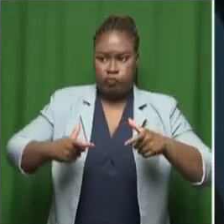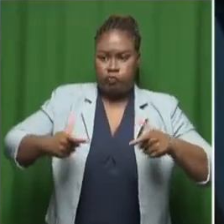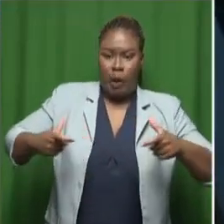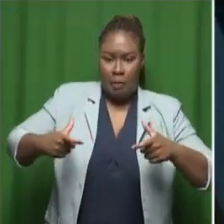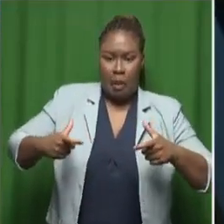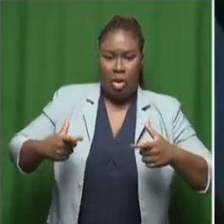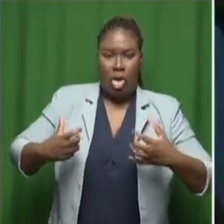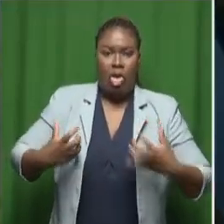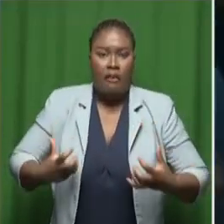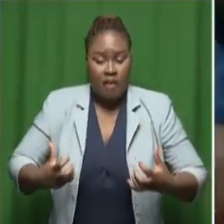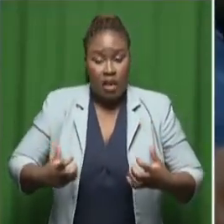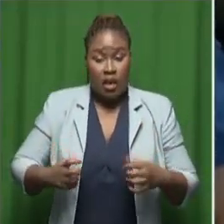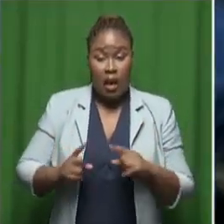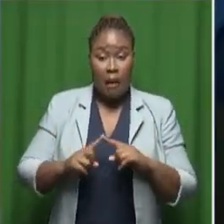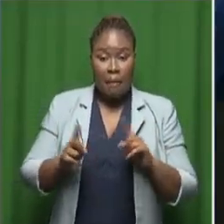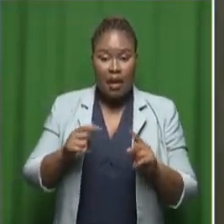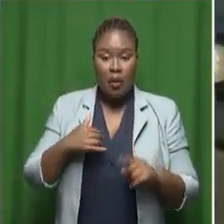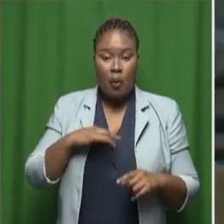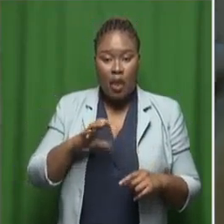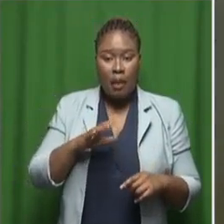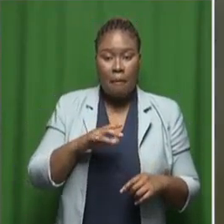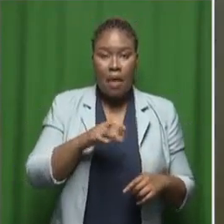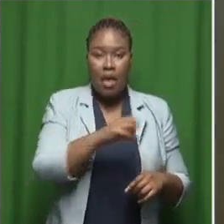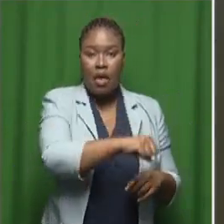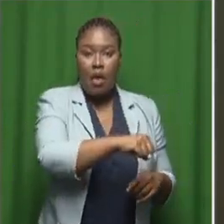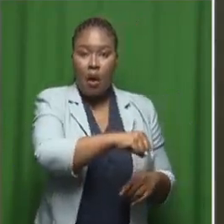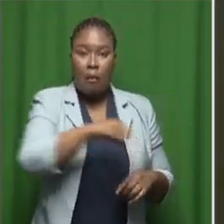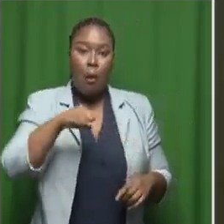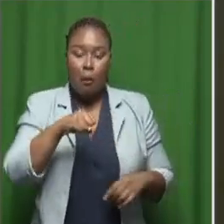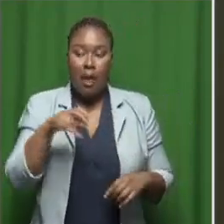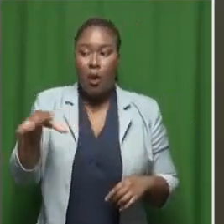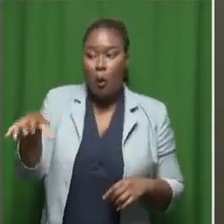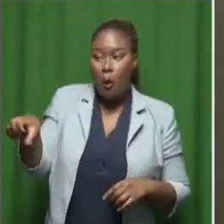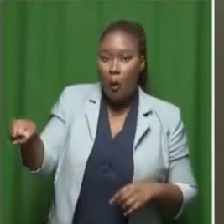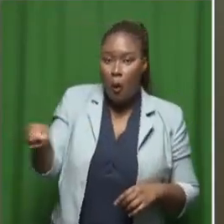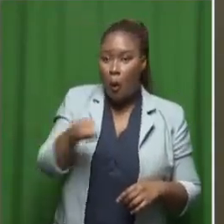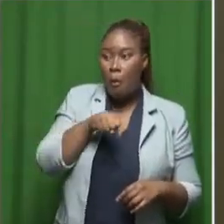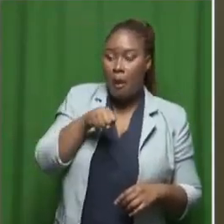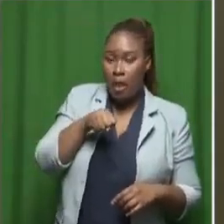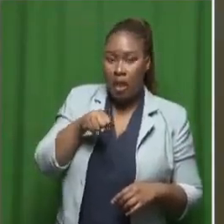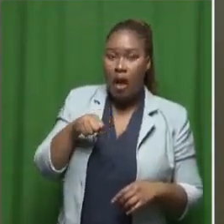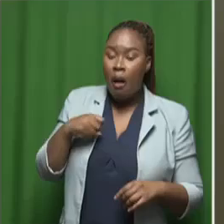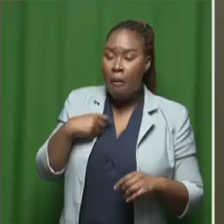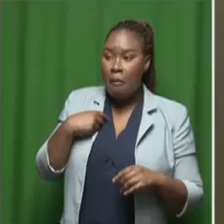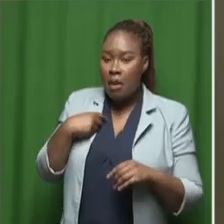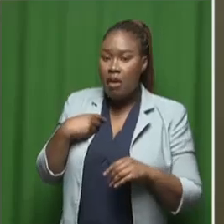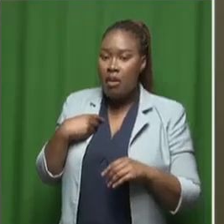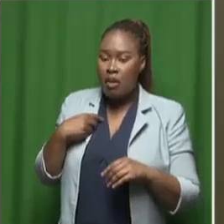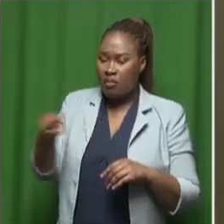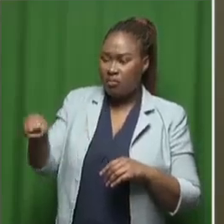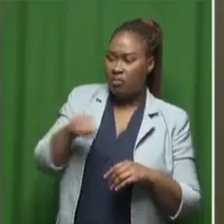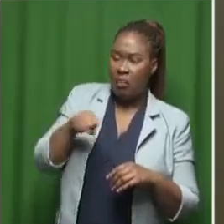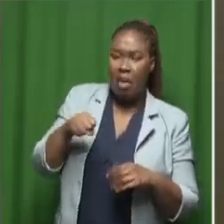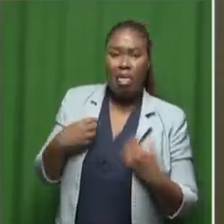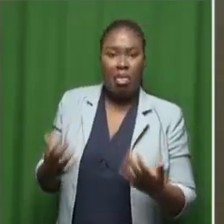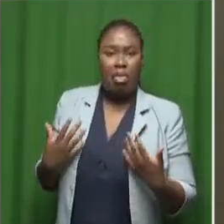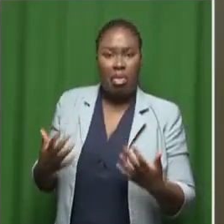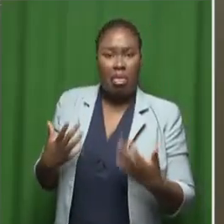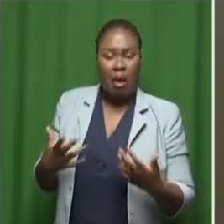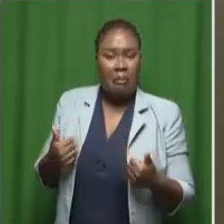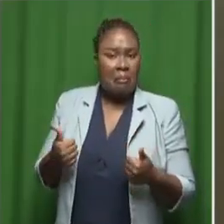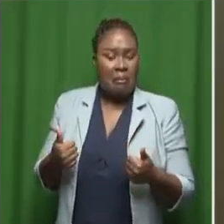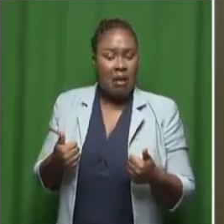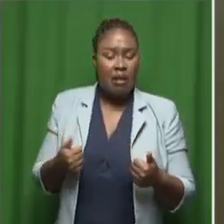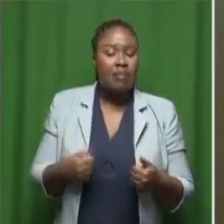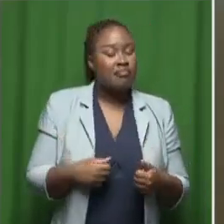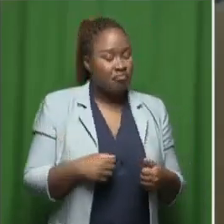heavy even. But I must say, you know, just opening the door, getting in, it's not as heavy as it seems. No, it's